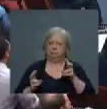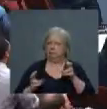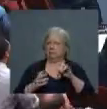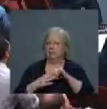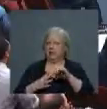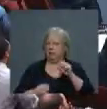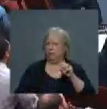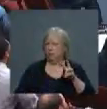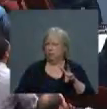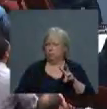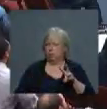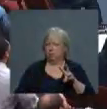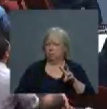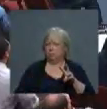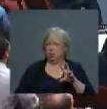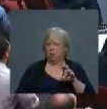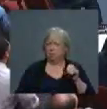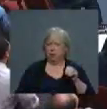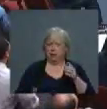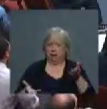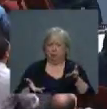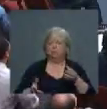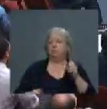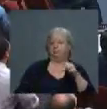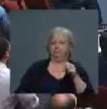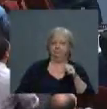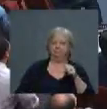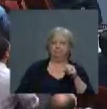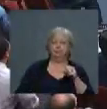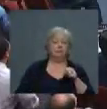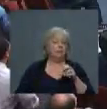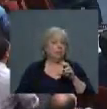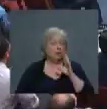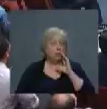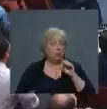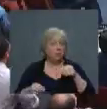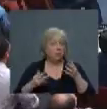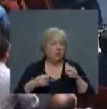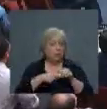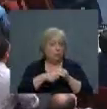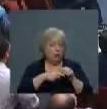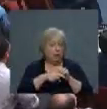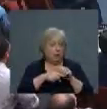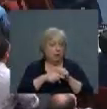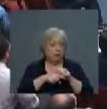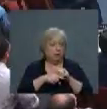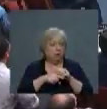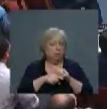is that the software company that's here in town? It is. And they're going to provide training to